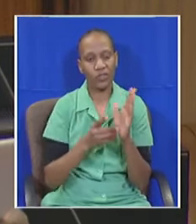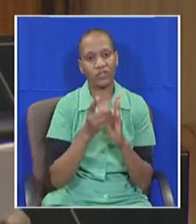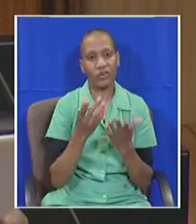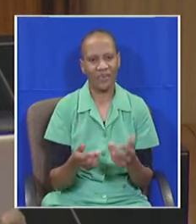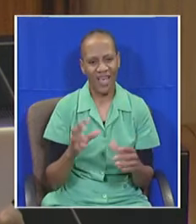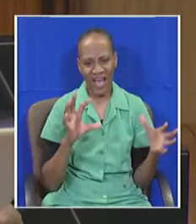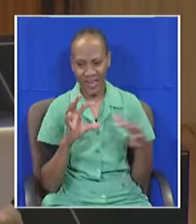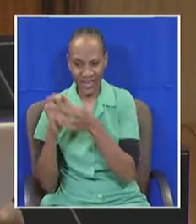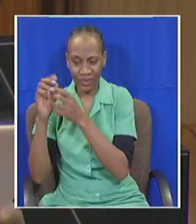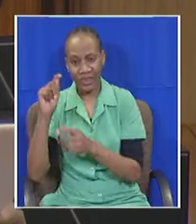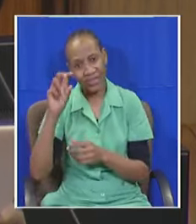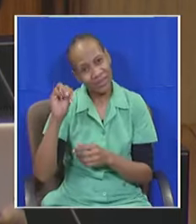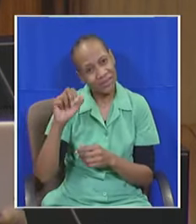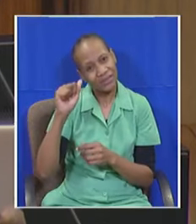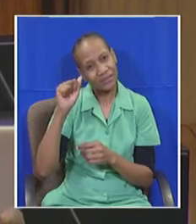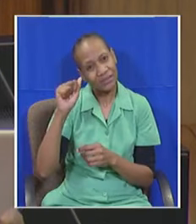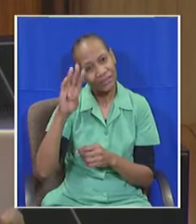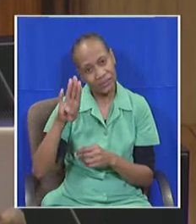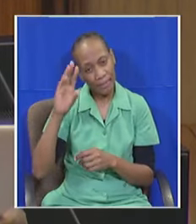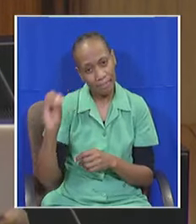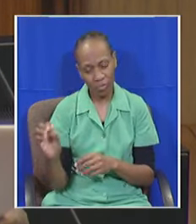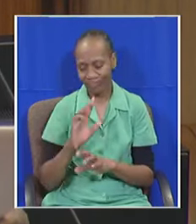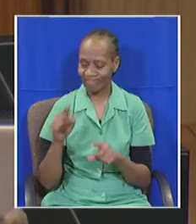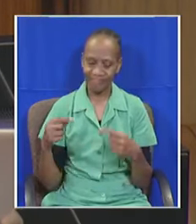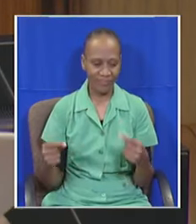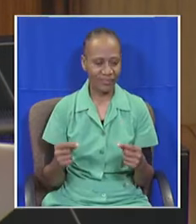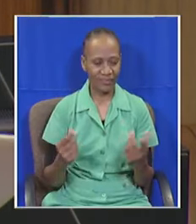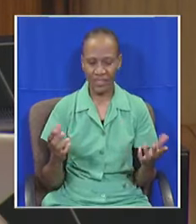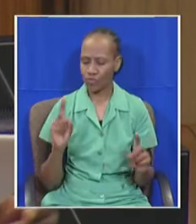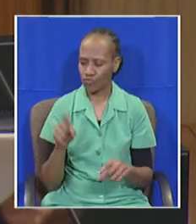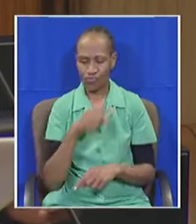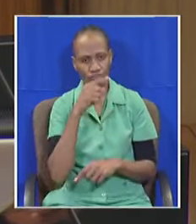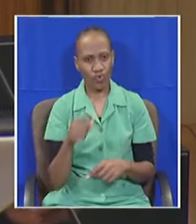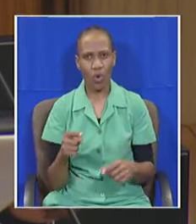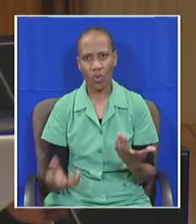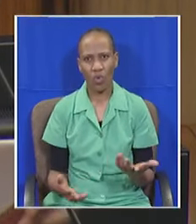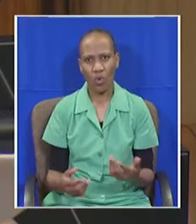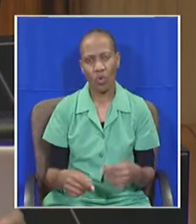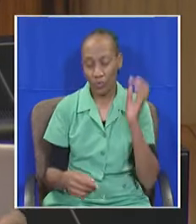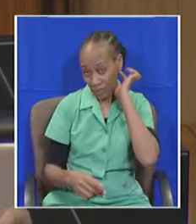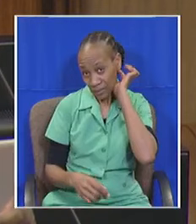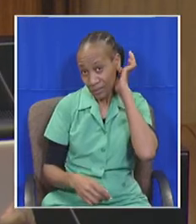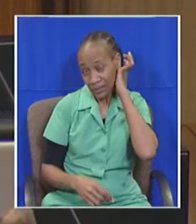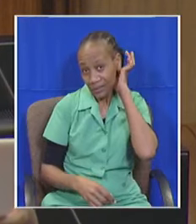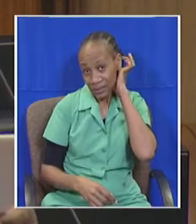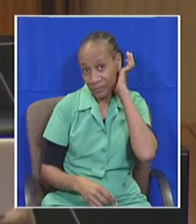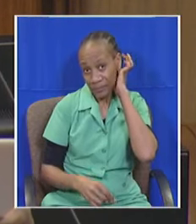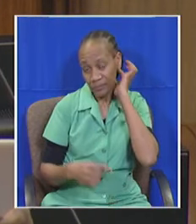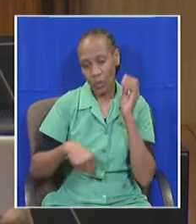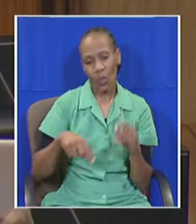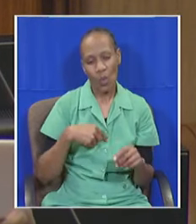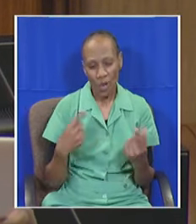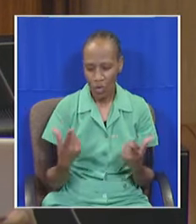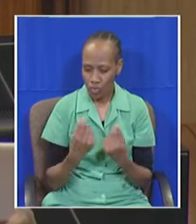O.R. Tambo. This will be an unforgivable injustice to his legacy and contributions. We have committed